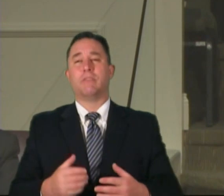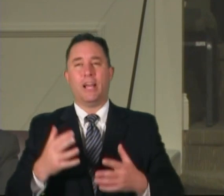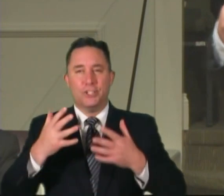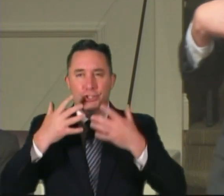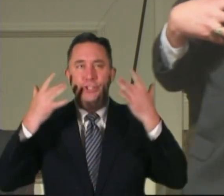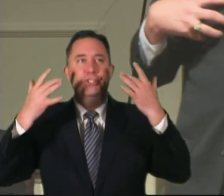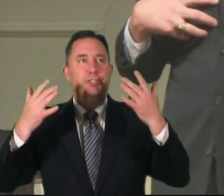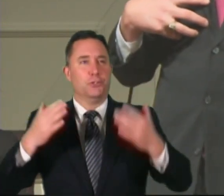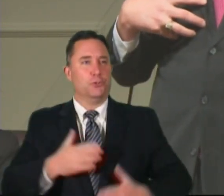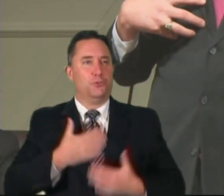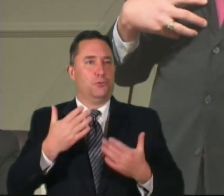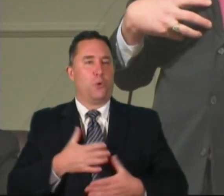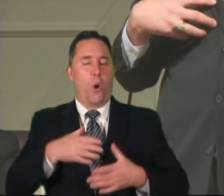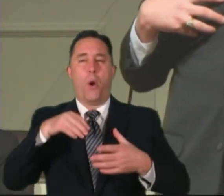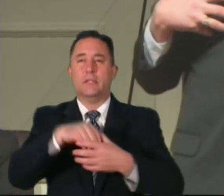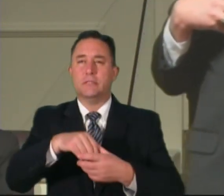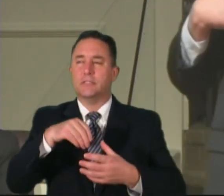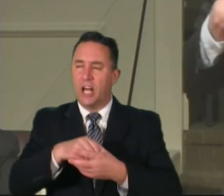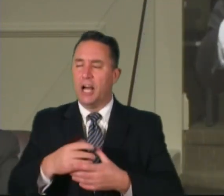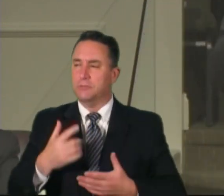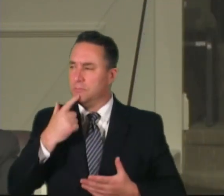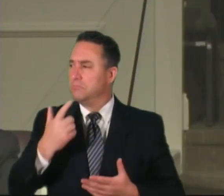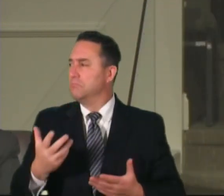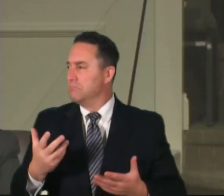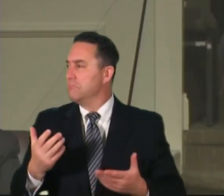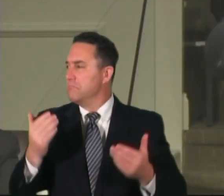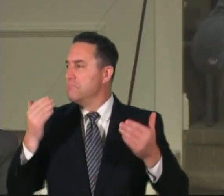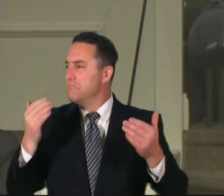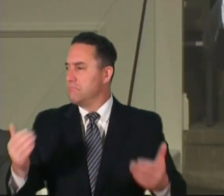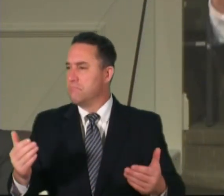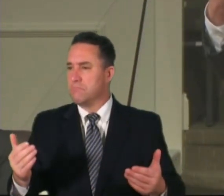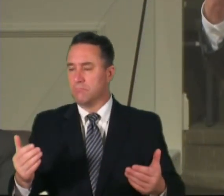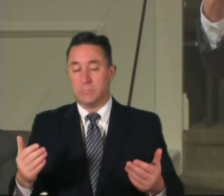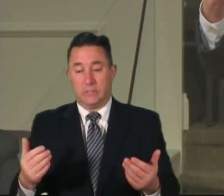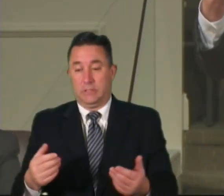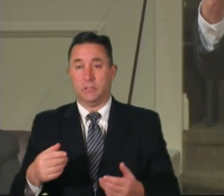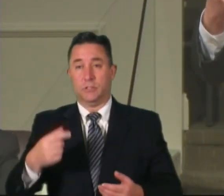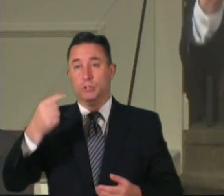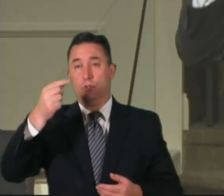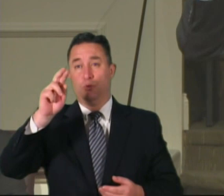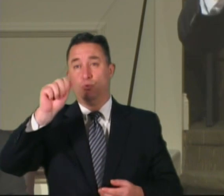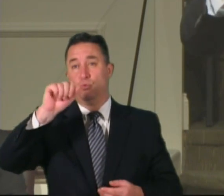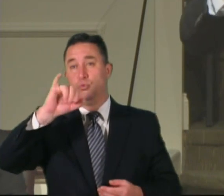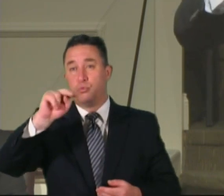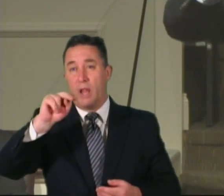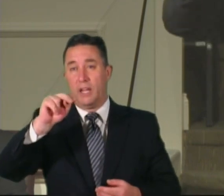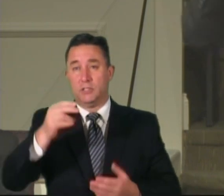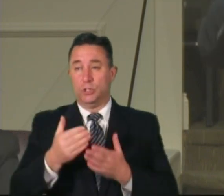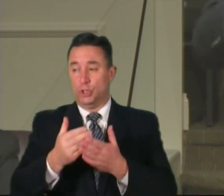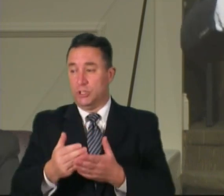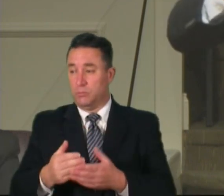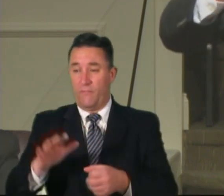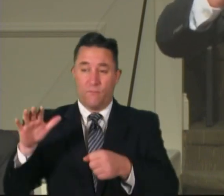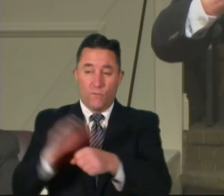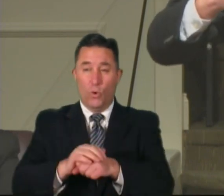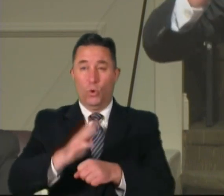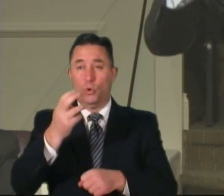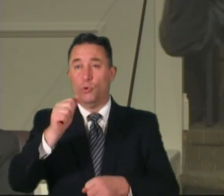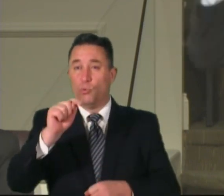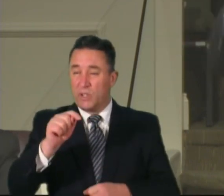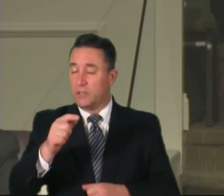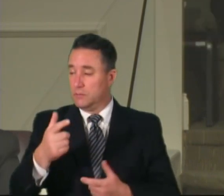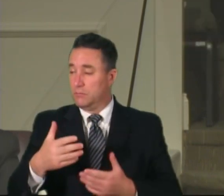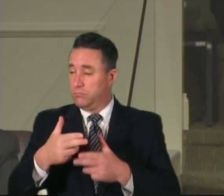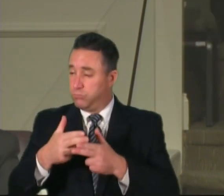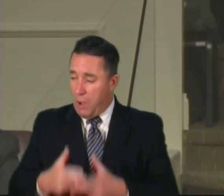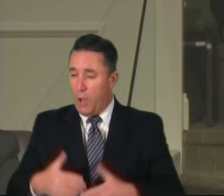There's a joy inside of them. And they said, let's take out the... It's a grain ship. It's full of wheat. It carries weight. And